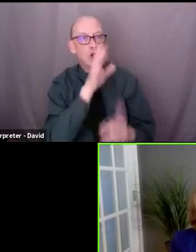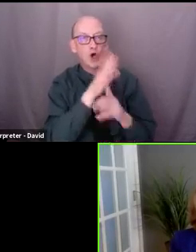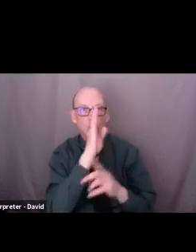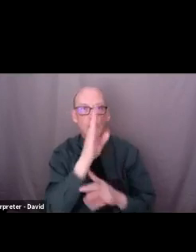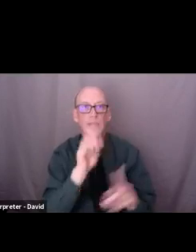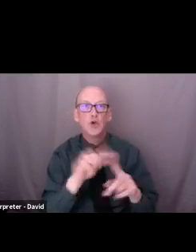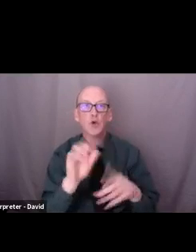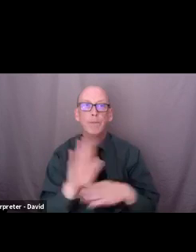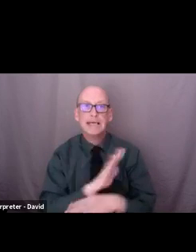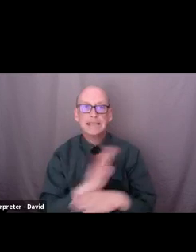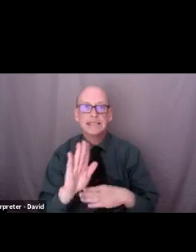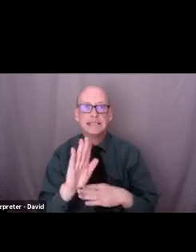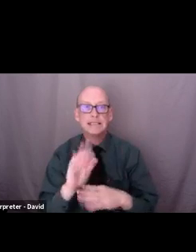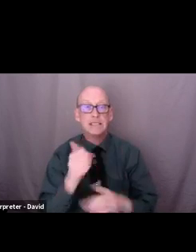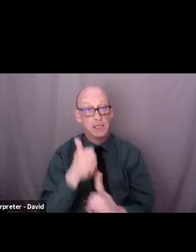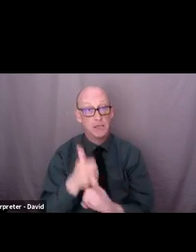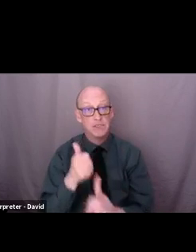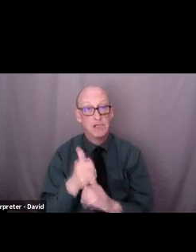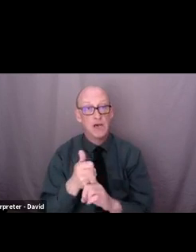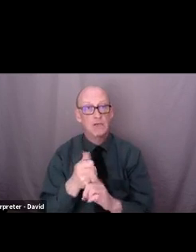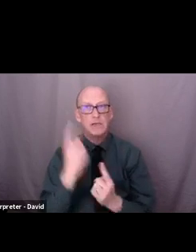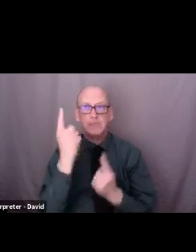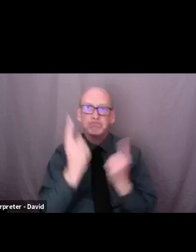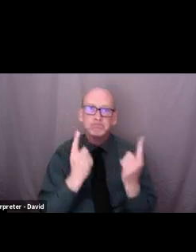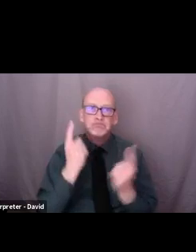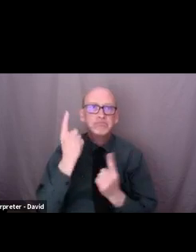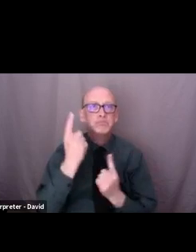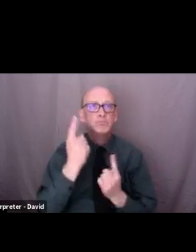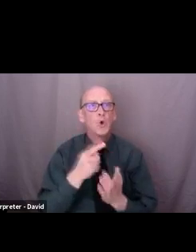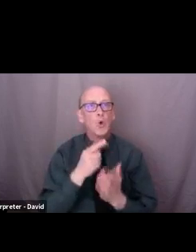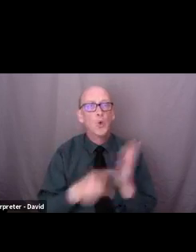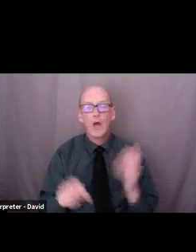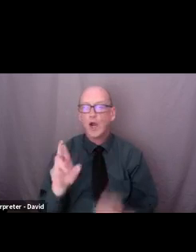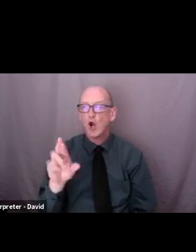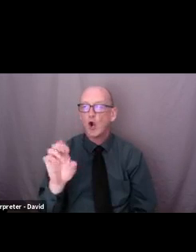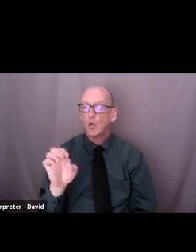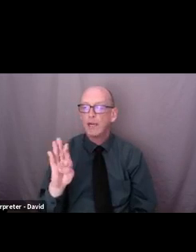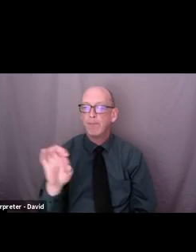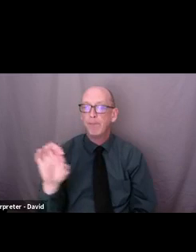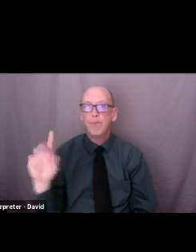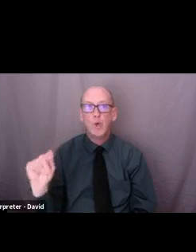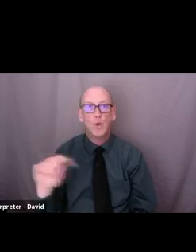businesses that are contemplating what reboot means for them.